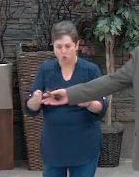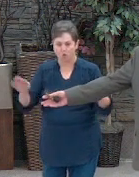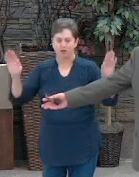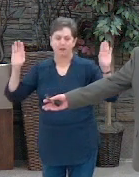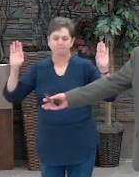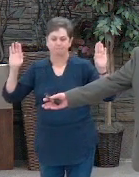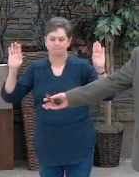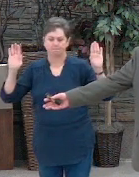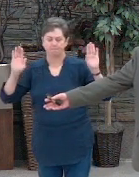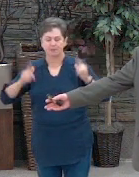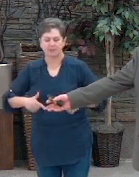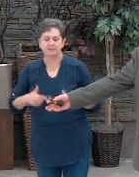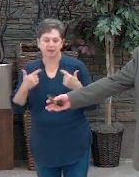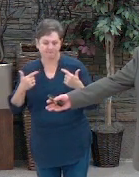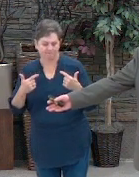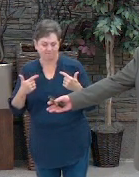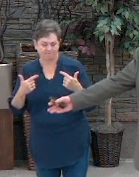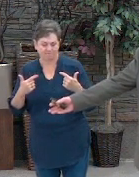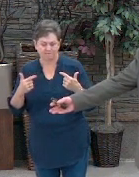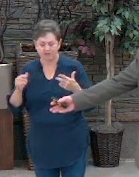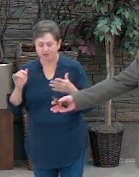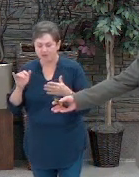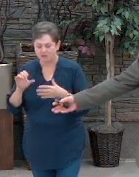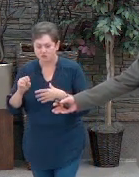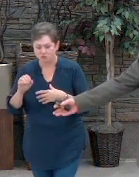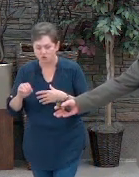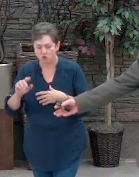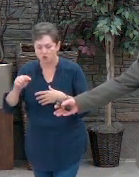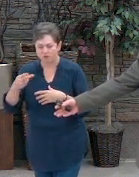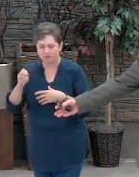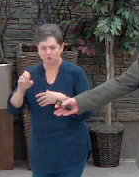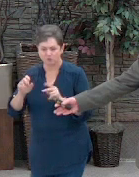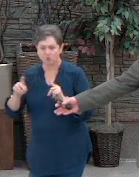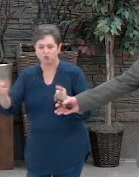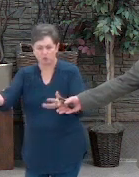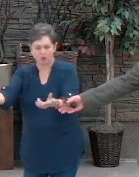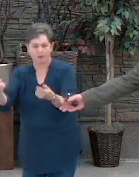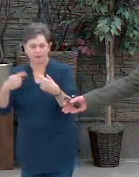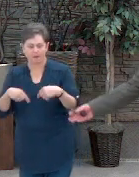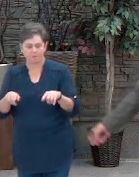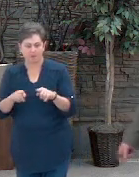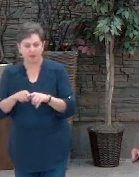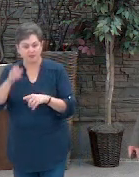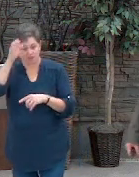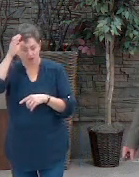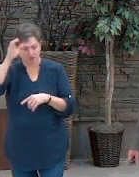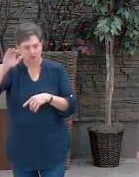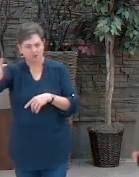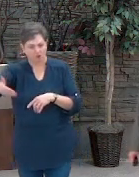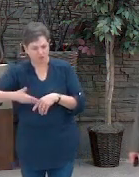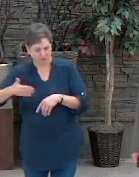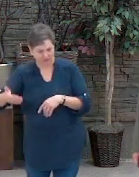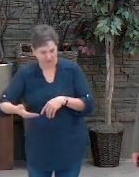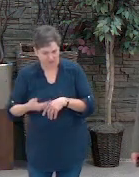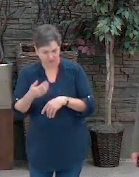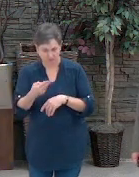and his life that the Thessalonians could come. It's a concept of hospitality.